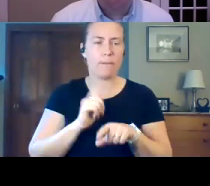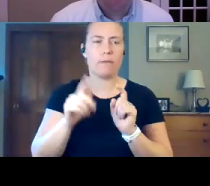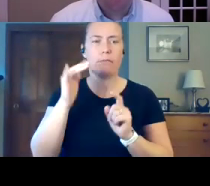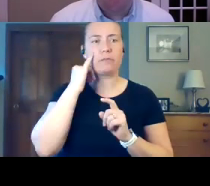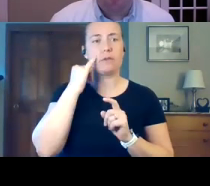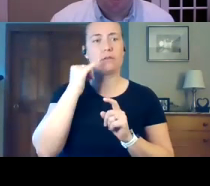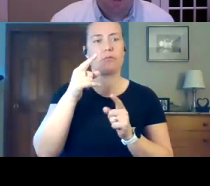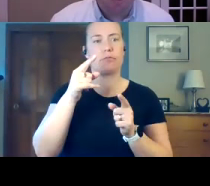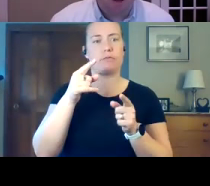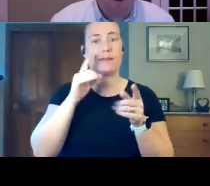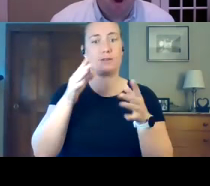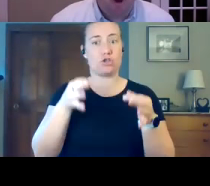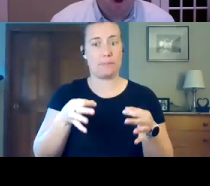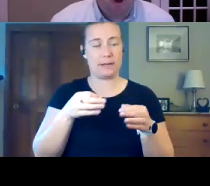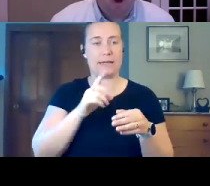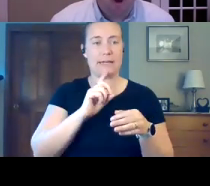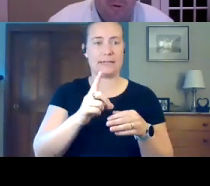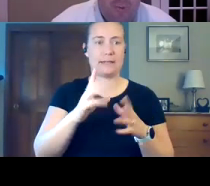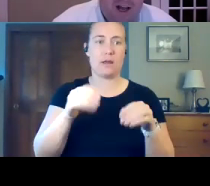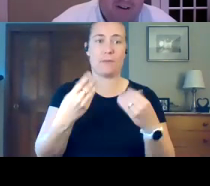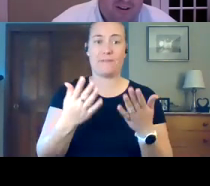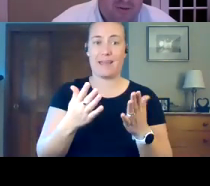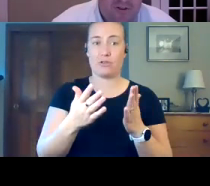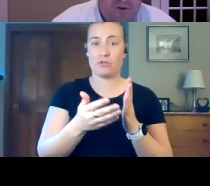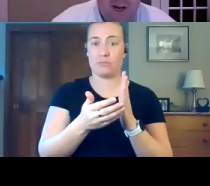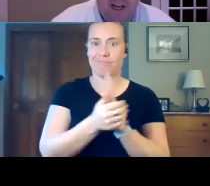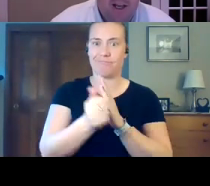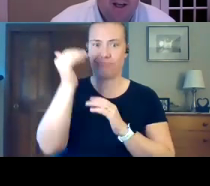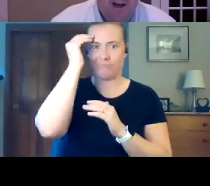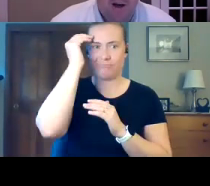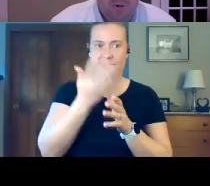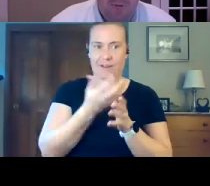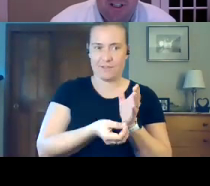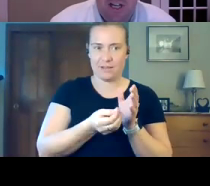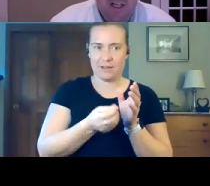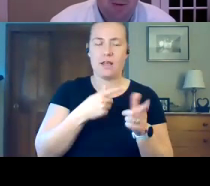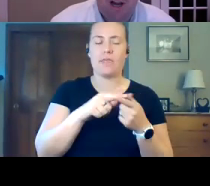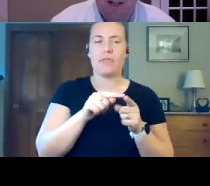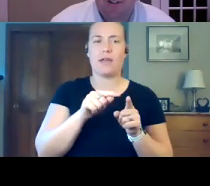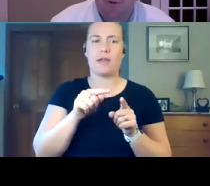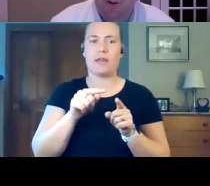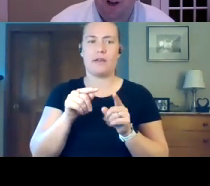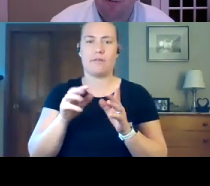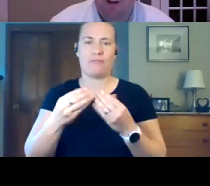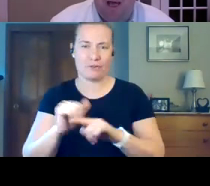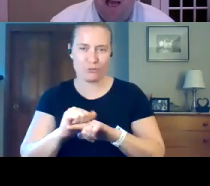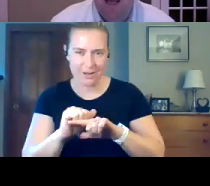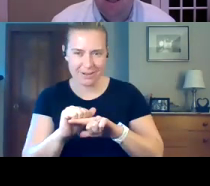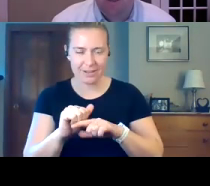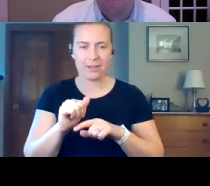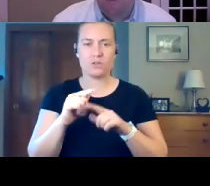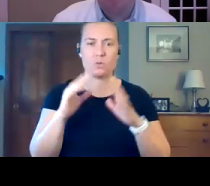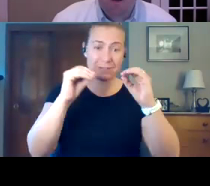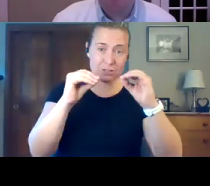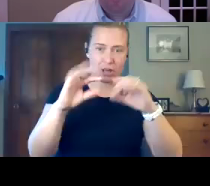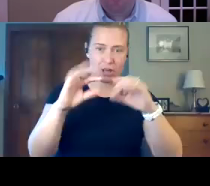deficit, it again might be appropriate to respond to this with training, so offering teaching and practice with corrective feedback.